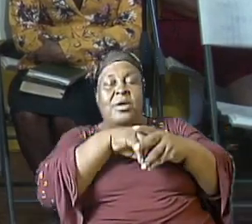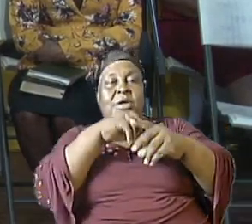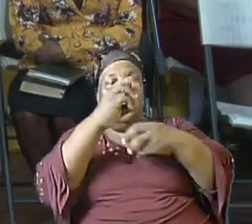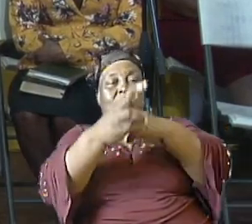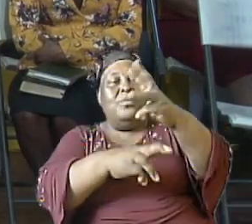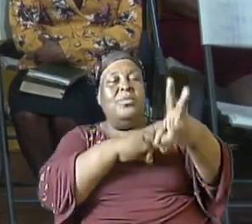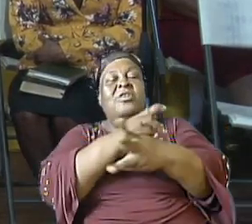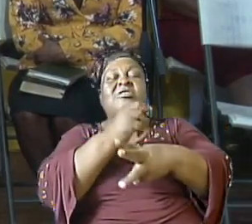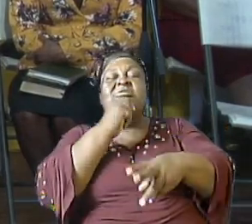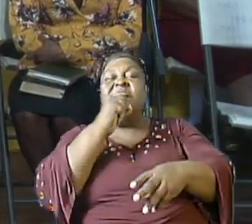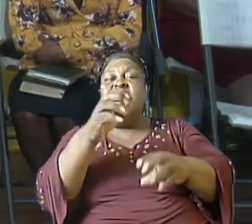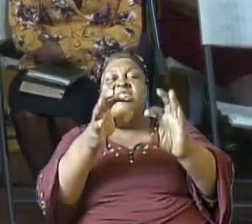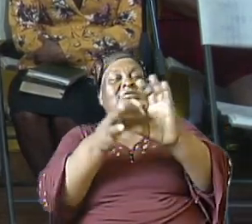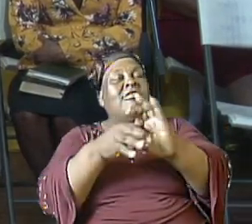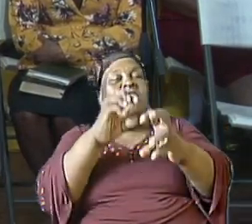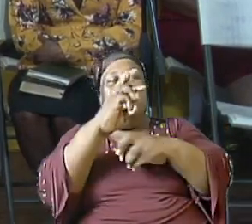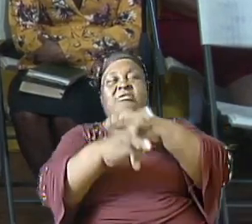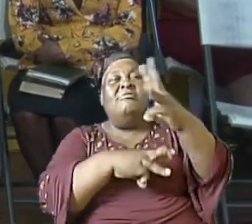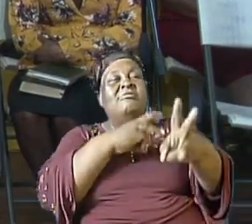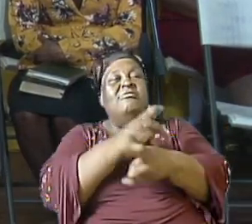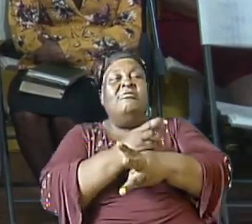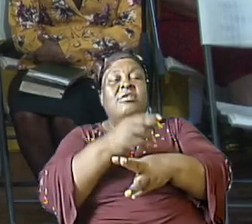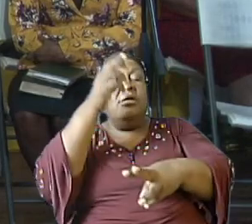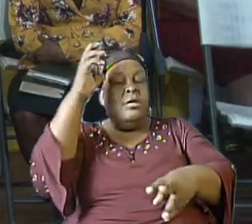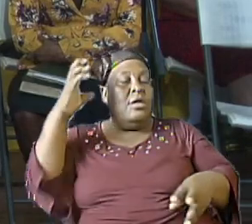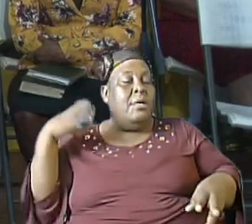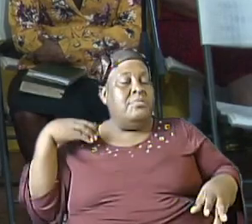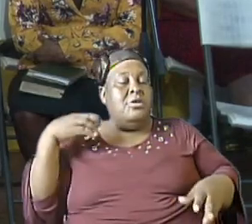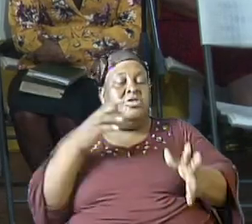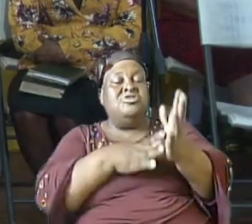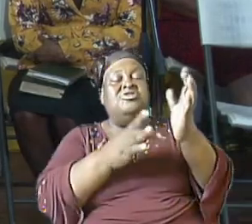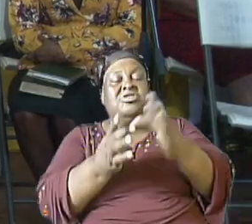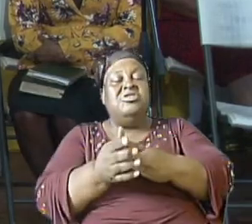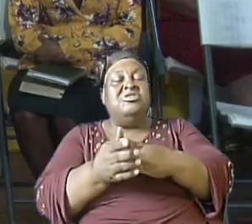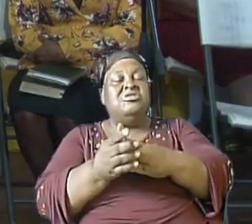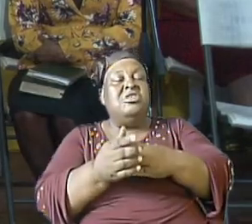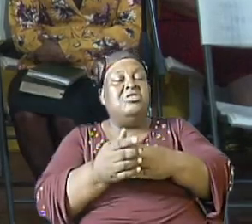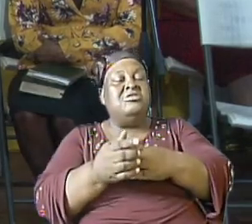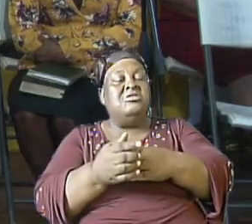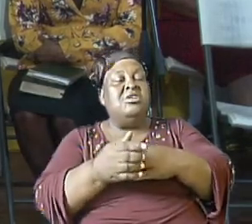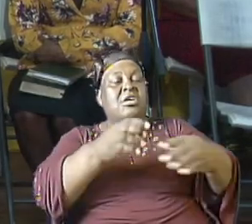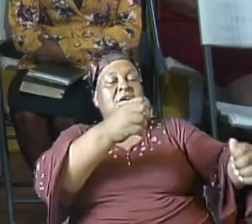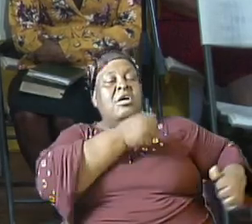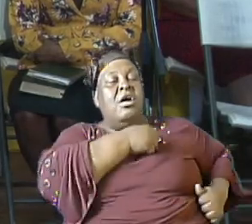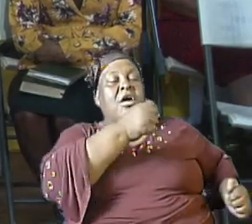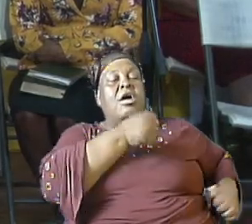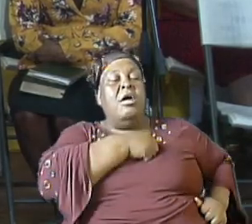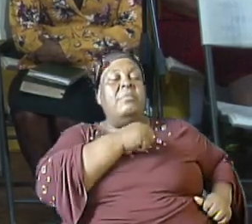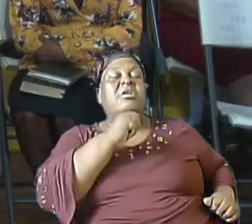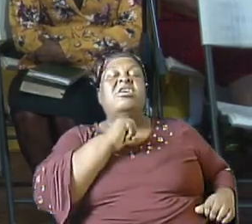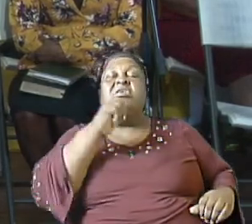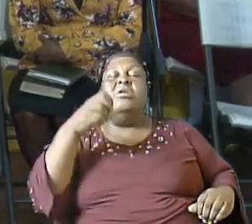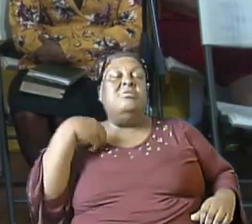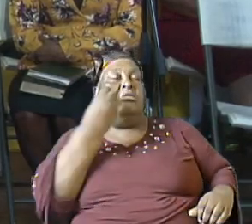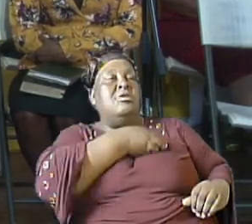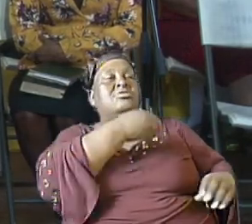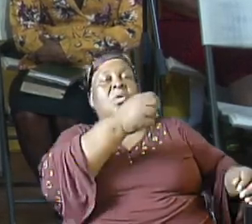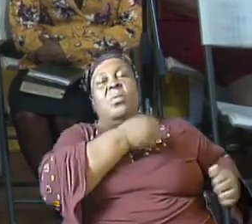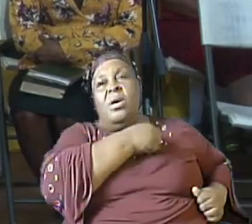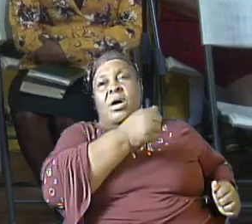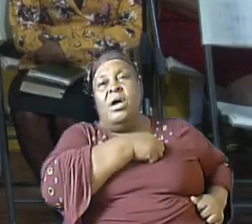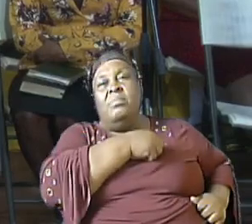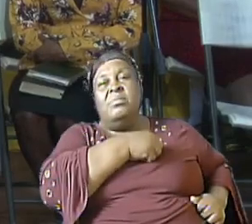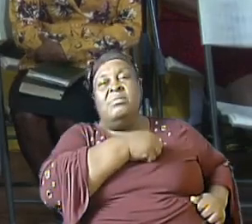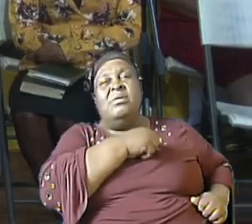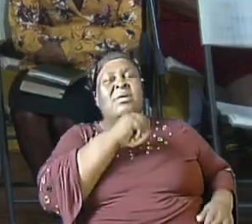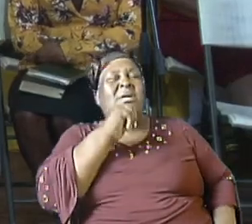but not of the world. It is Captain Jesus' army, not our army. So we cannot say